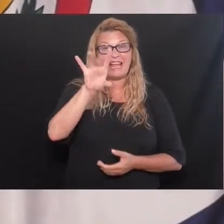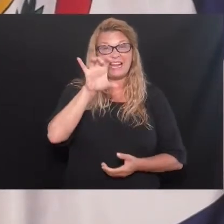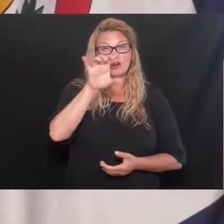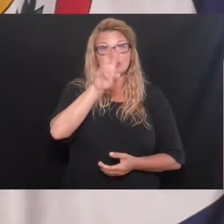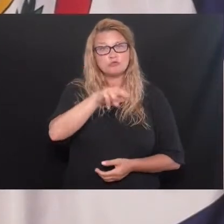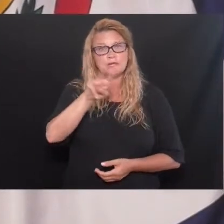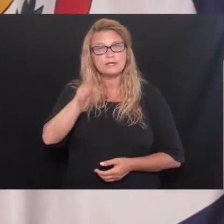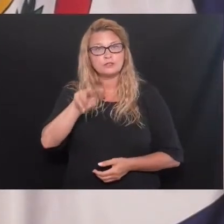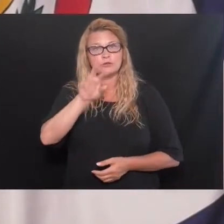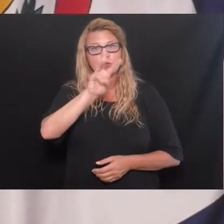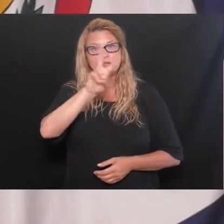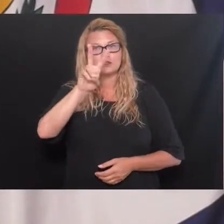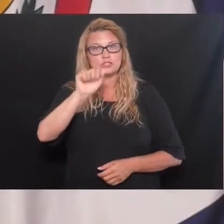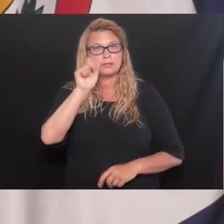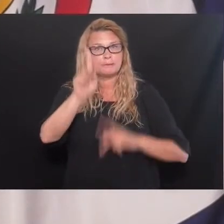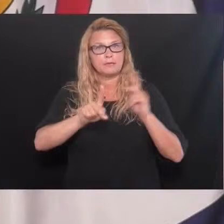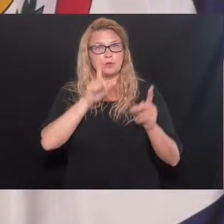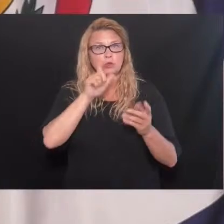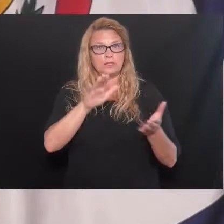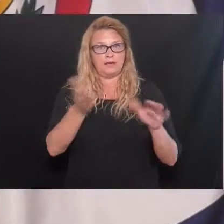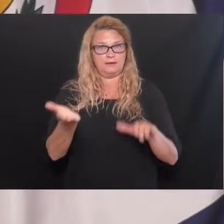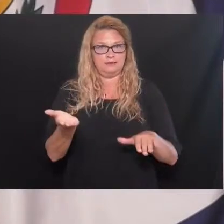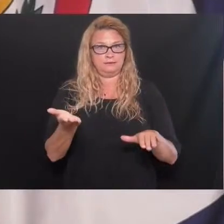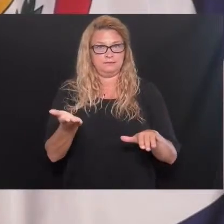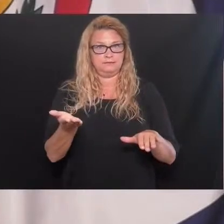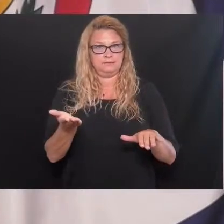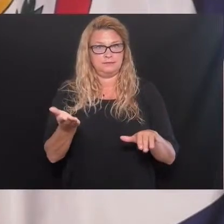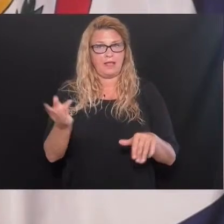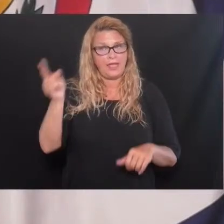2,822 West Virginians. Don't they